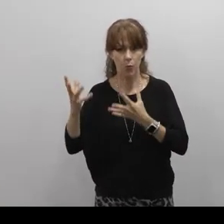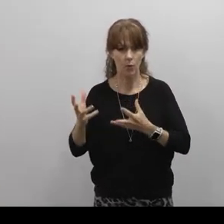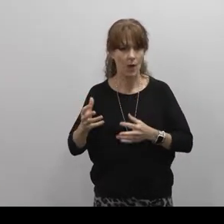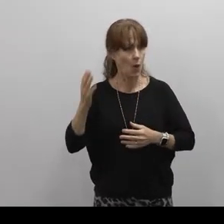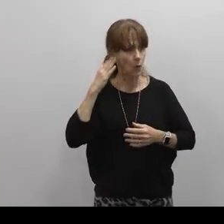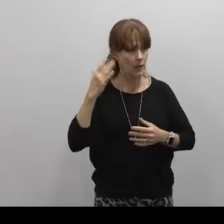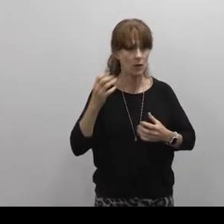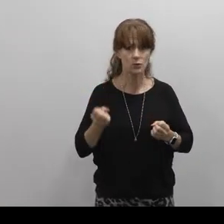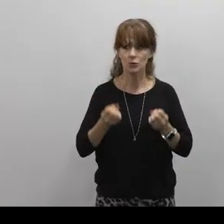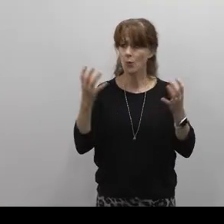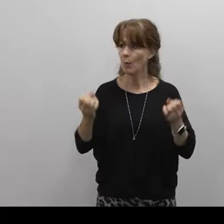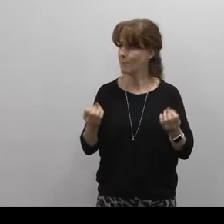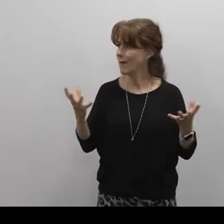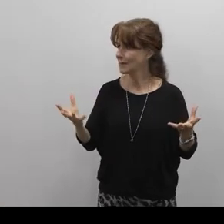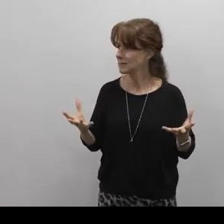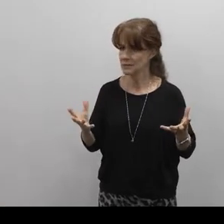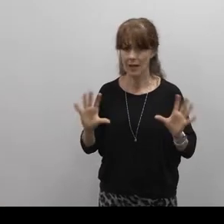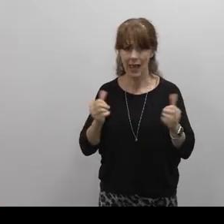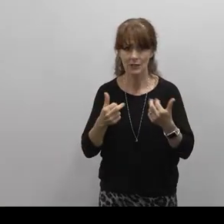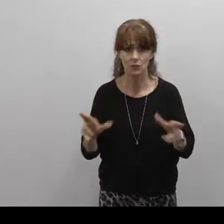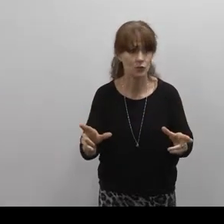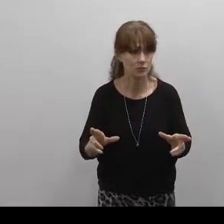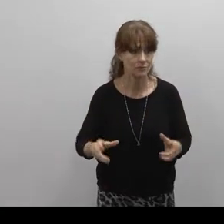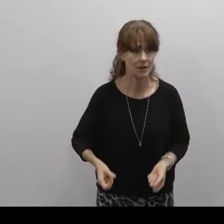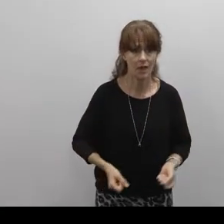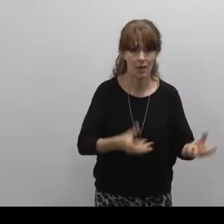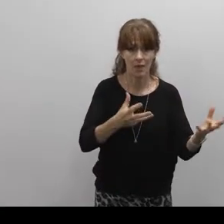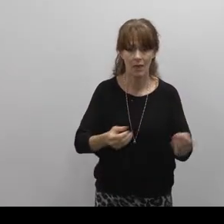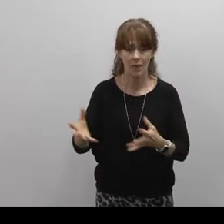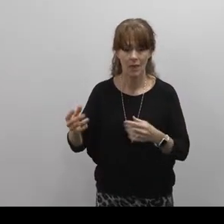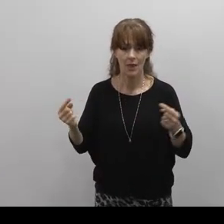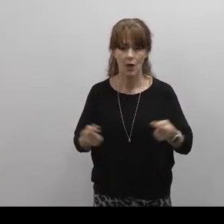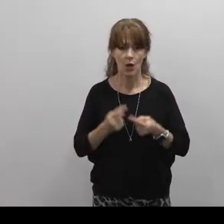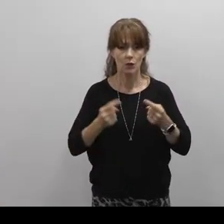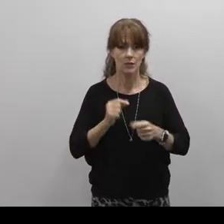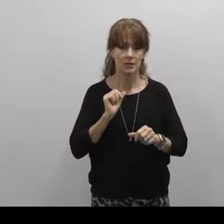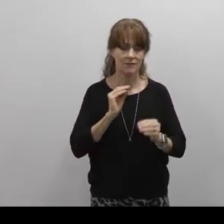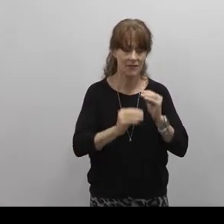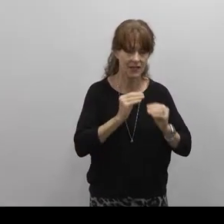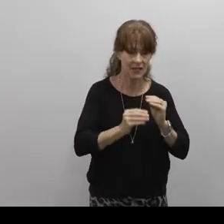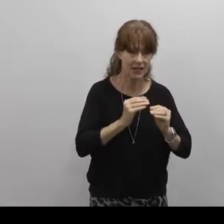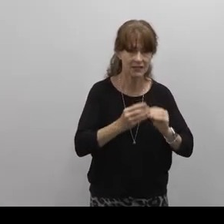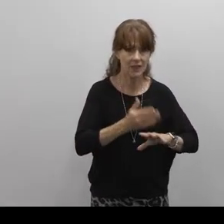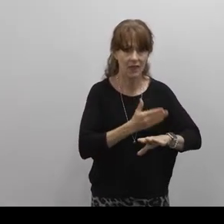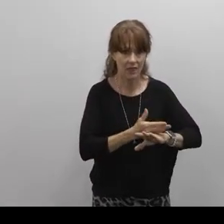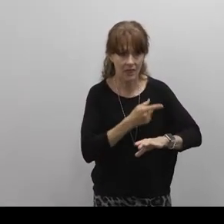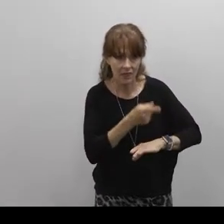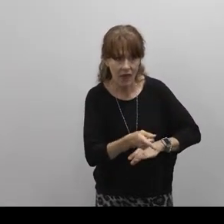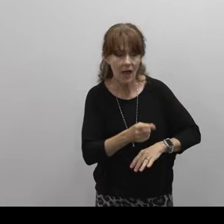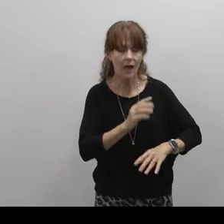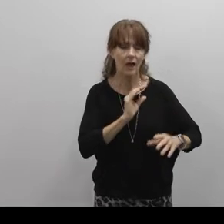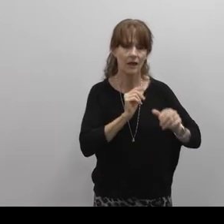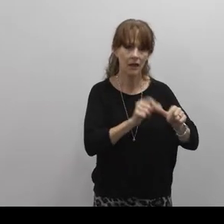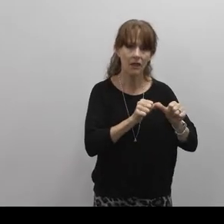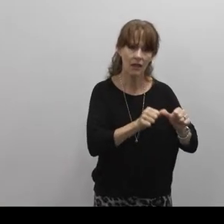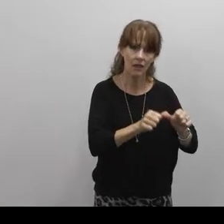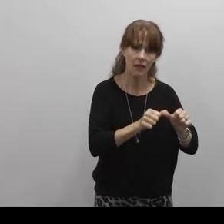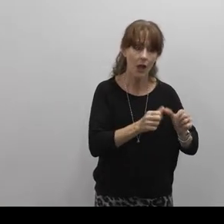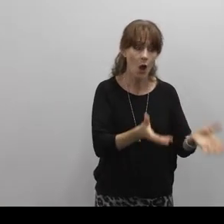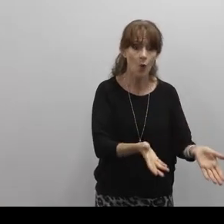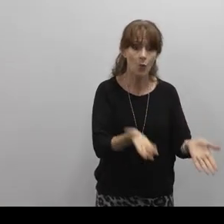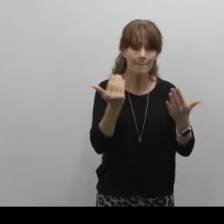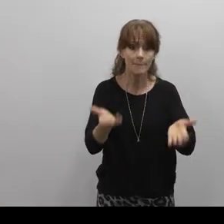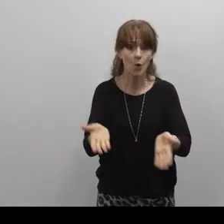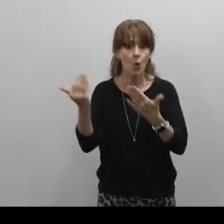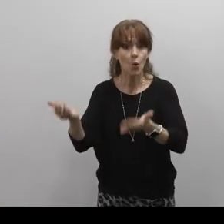know there's excess capacity. I just highlighted how that hurts us on the maintenance and operations side of the house as well. The simple removal of portables